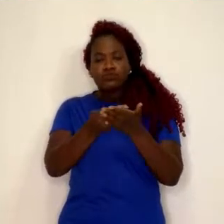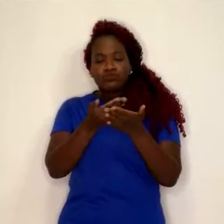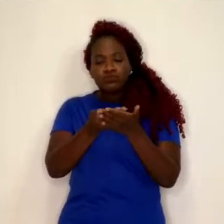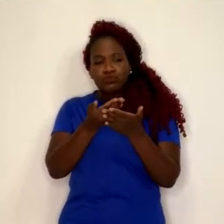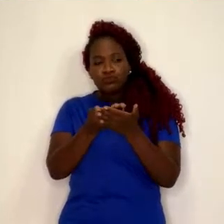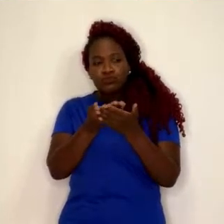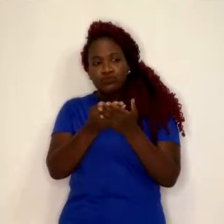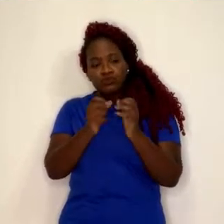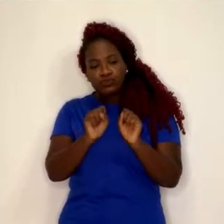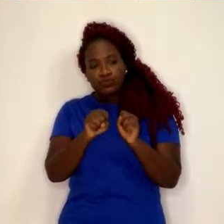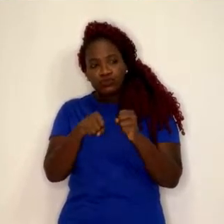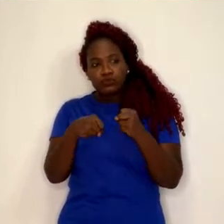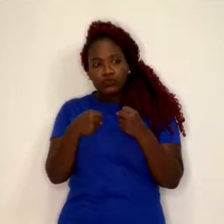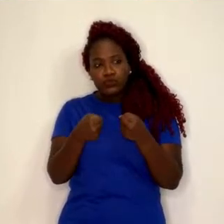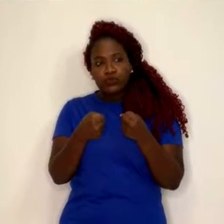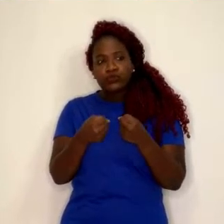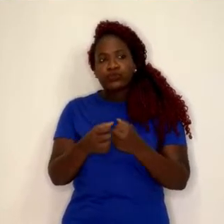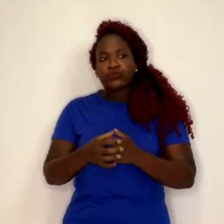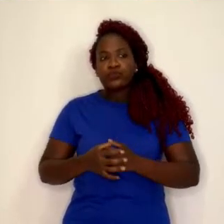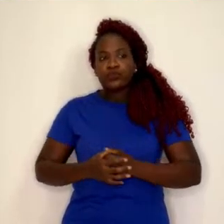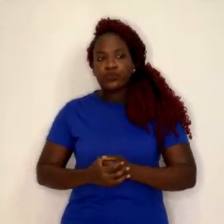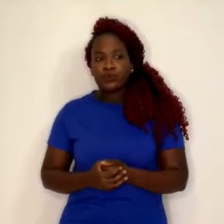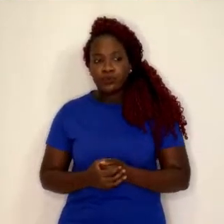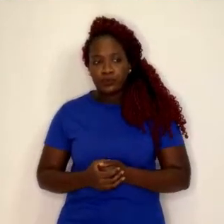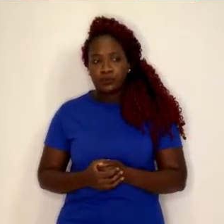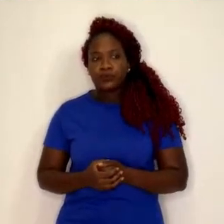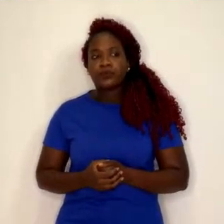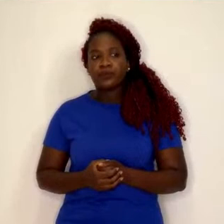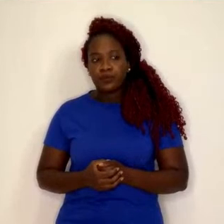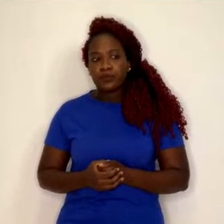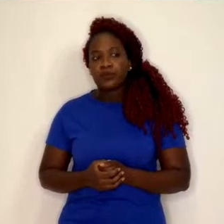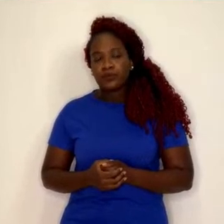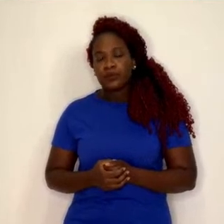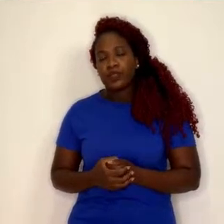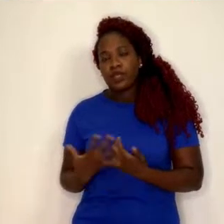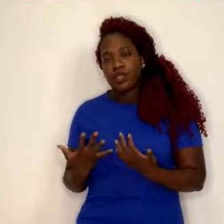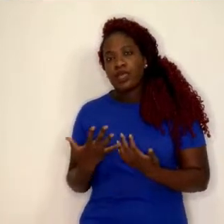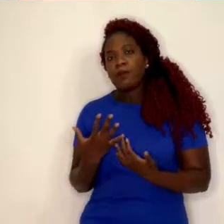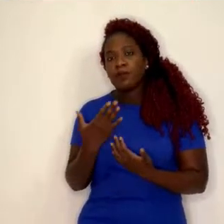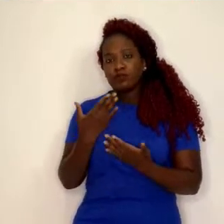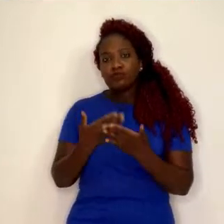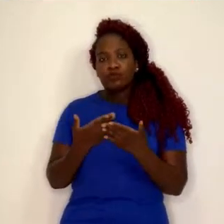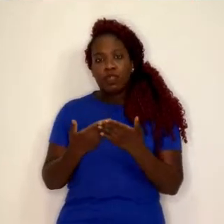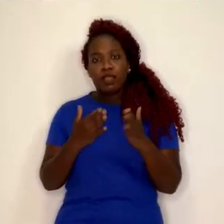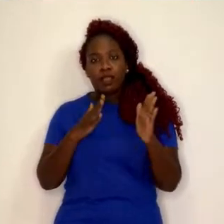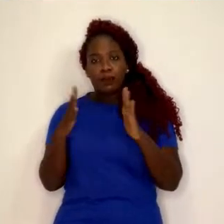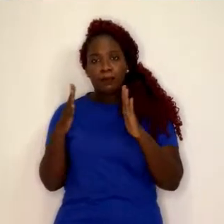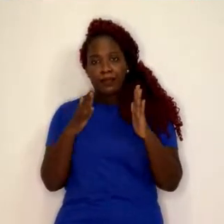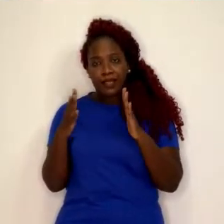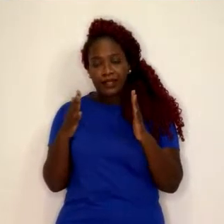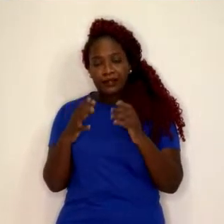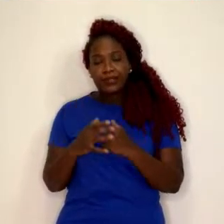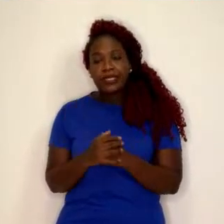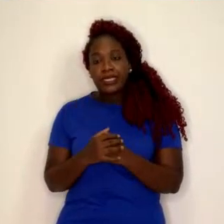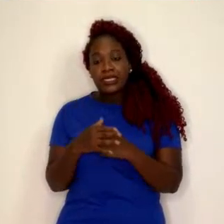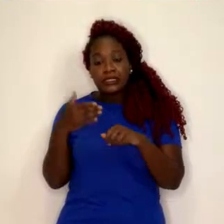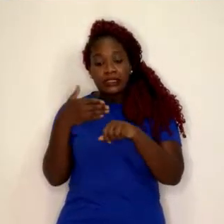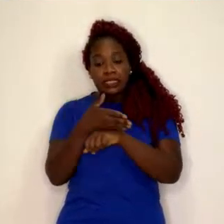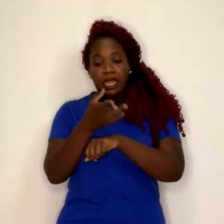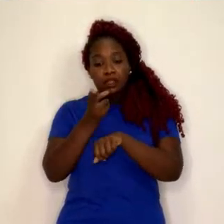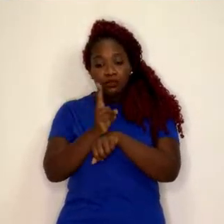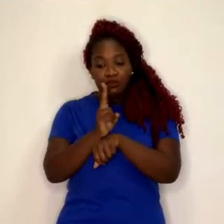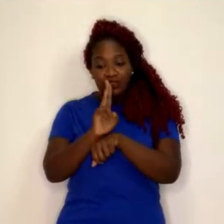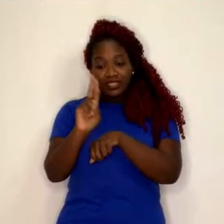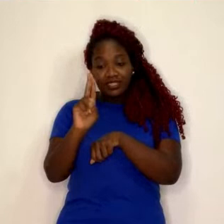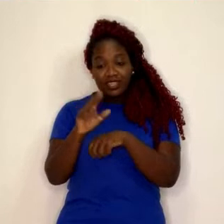efforts, immense efforts in order to deal with his education under the adverse